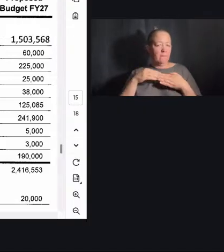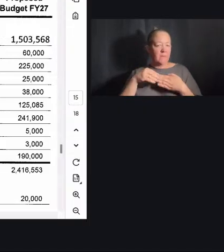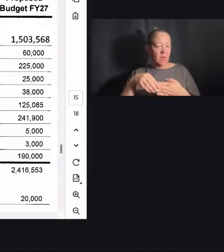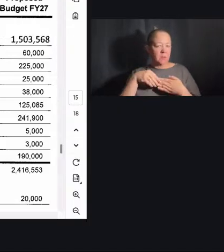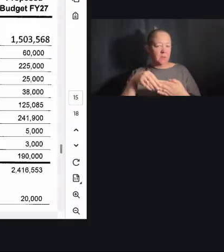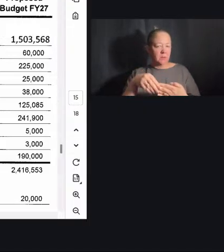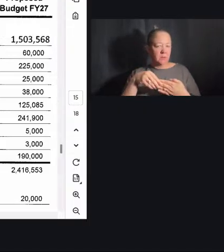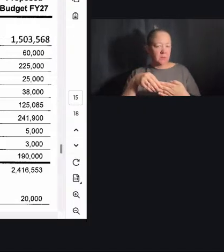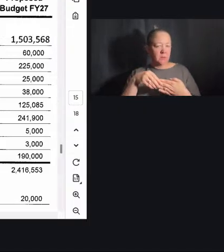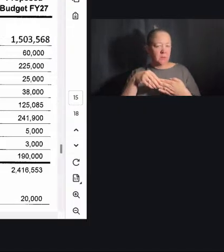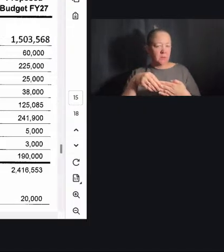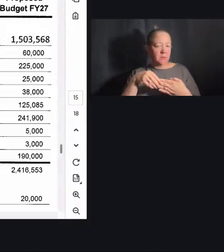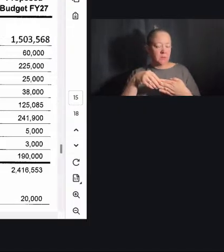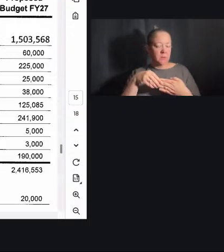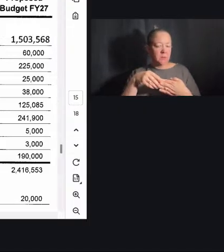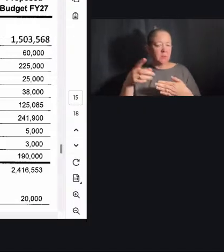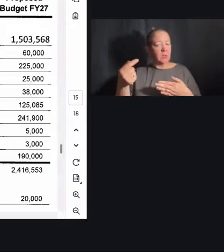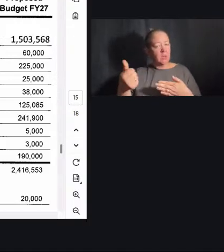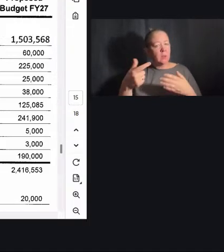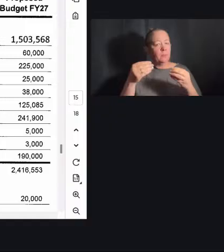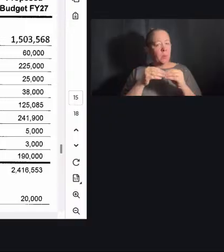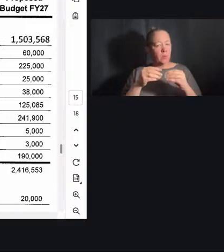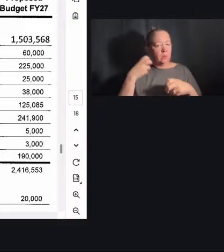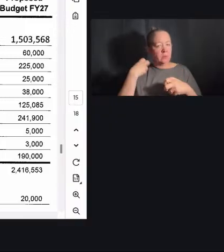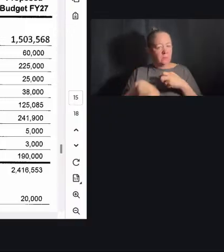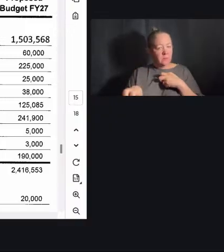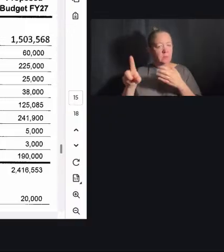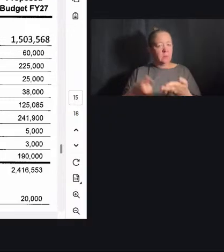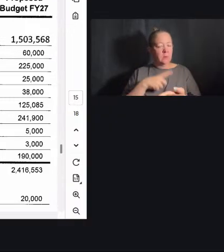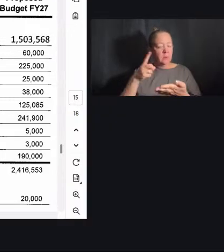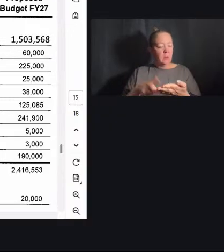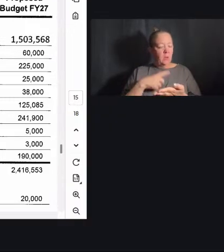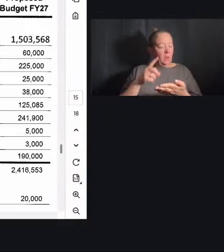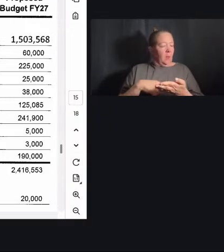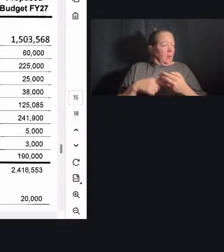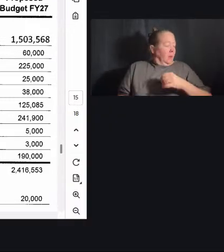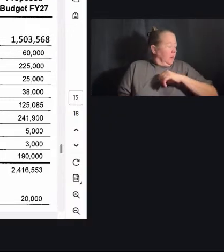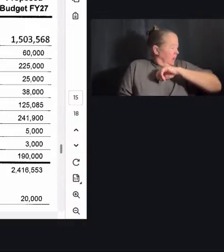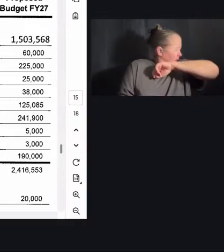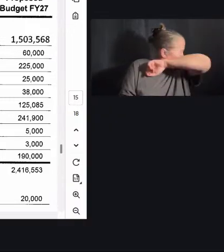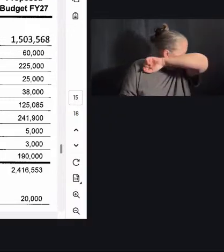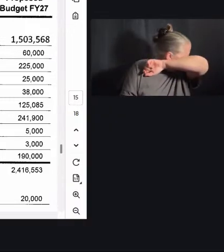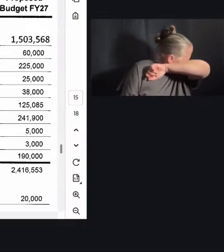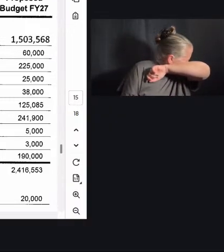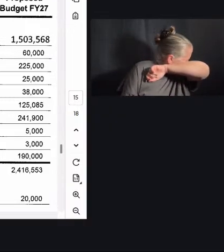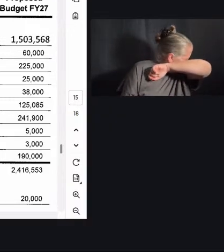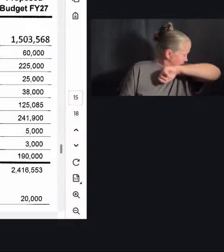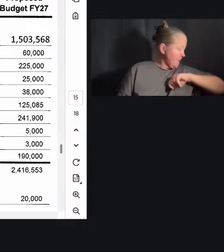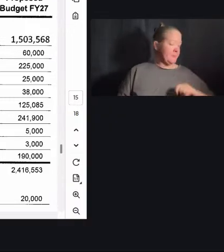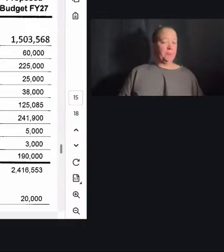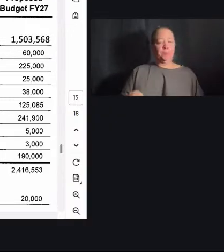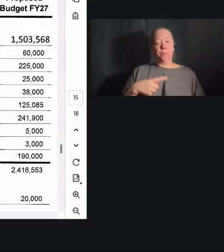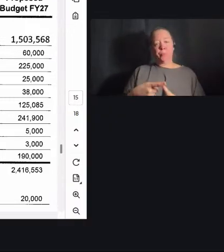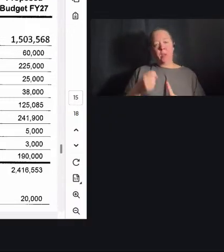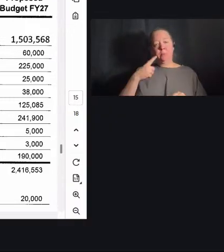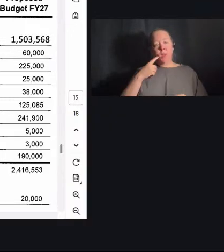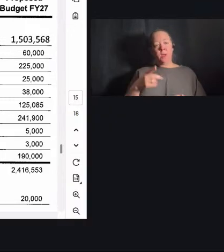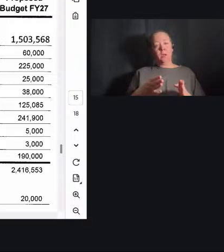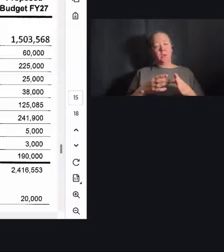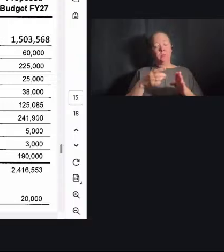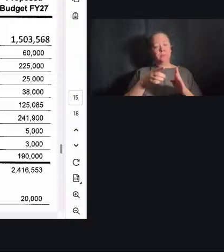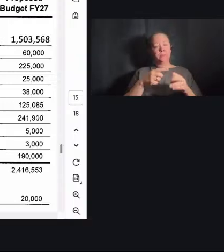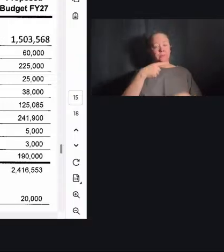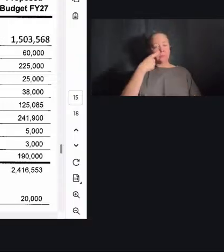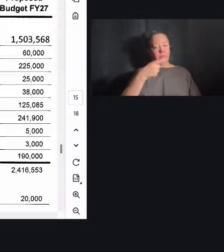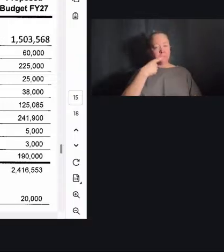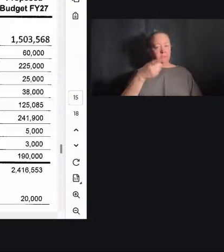It's a little bit more difficult sometimes in a public works department to do compressed work schedules, versus particularly with non-exempt